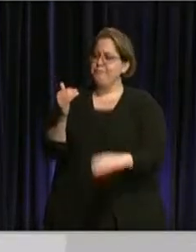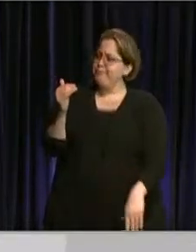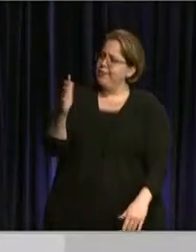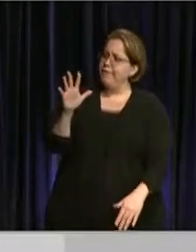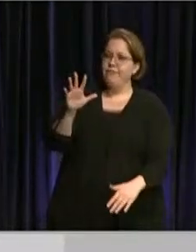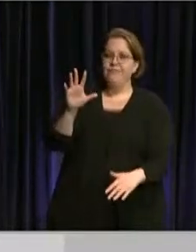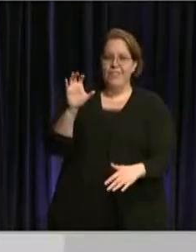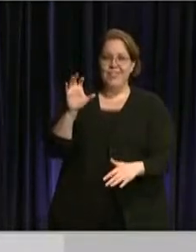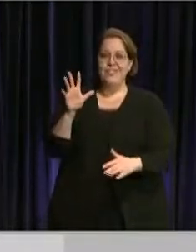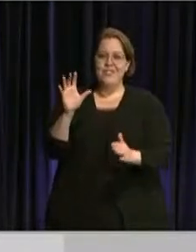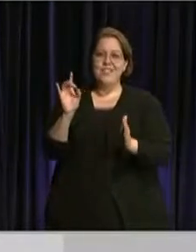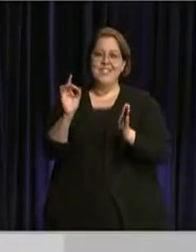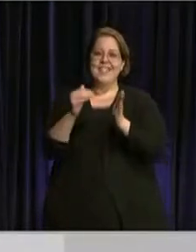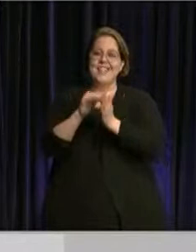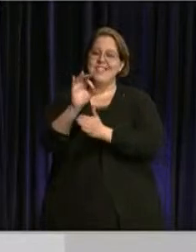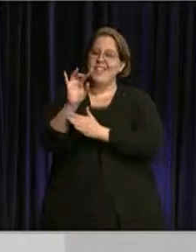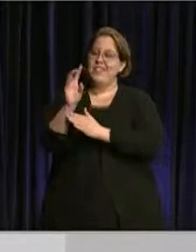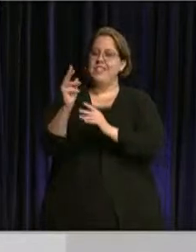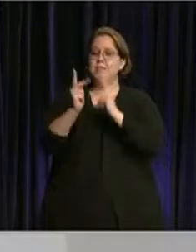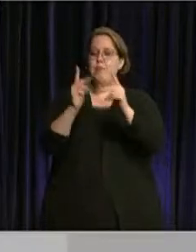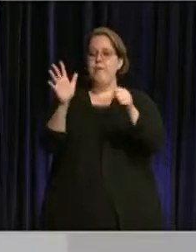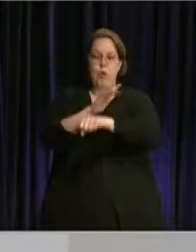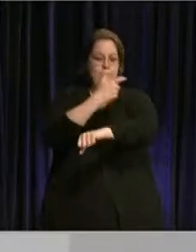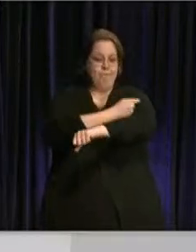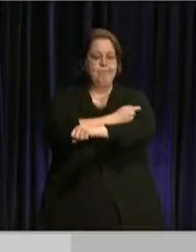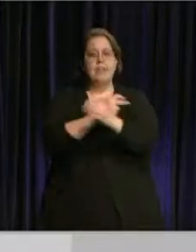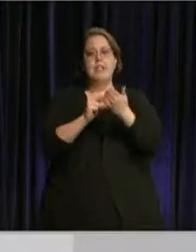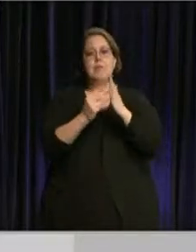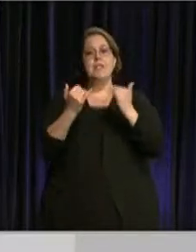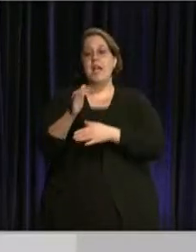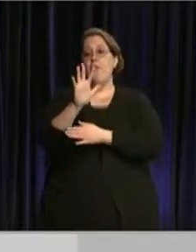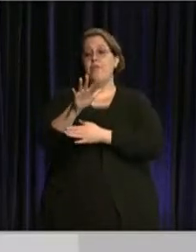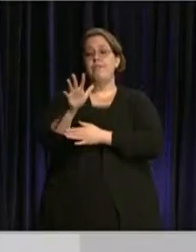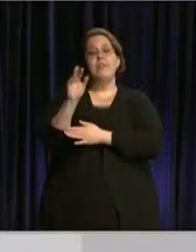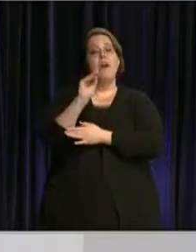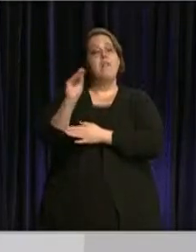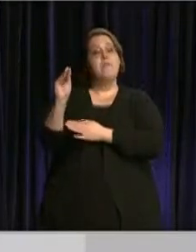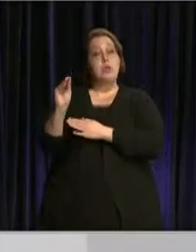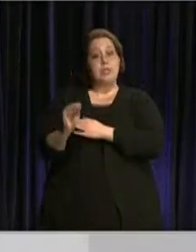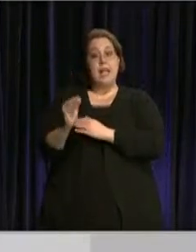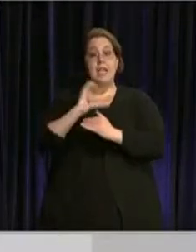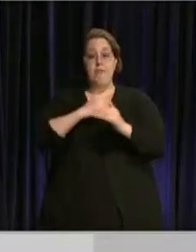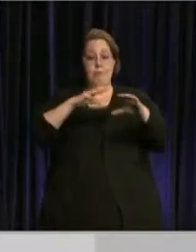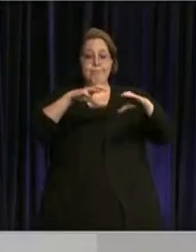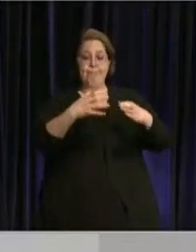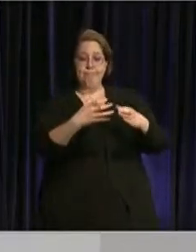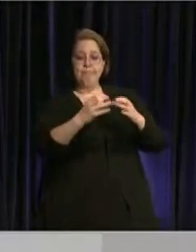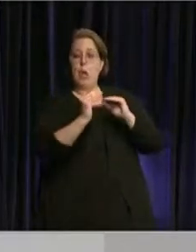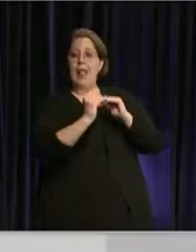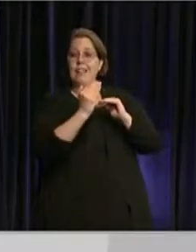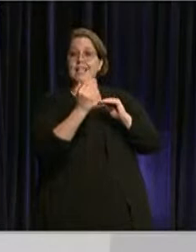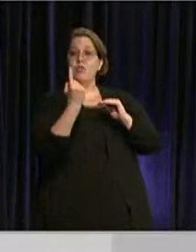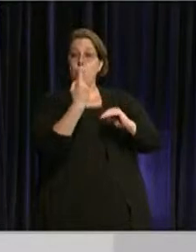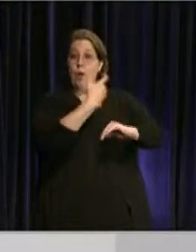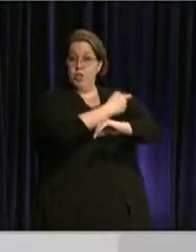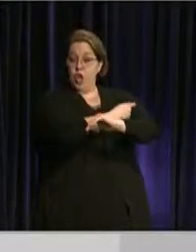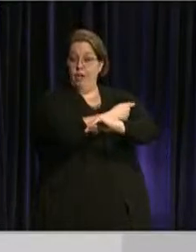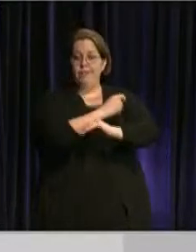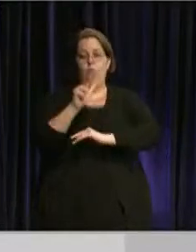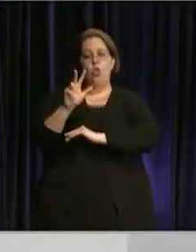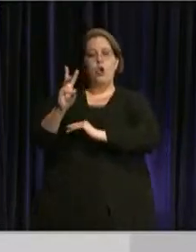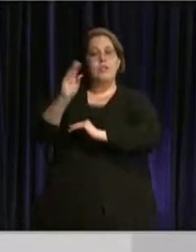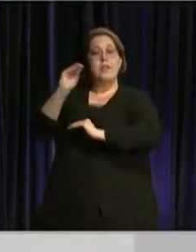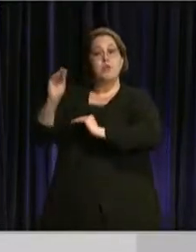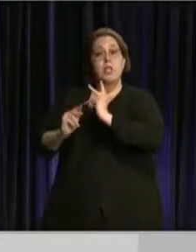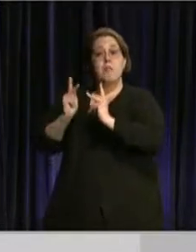586 people have been fully vaccinated. This means that we now have 55% of our population who has at least one dose and